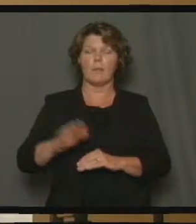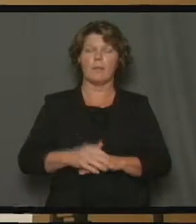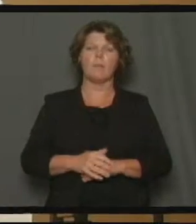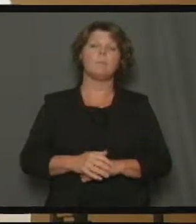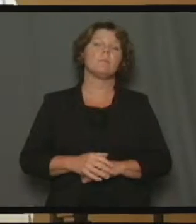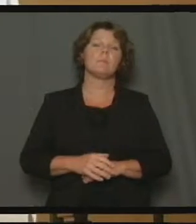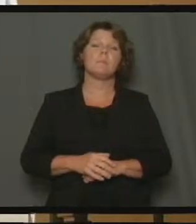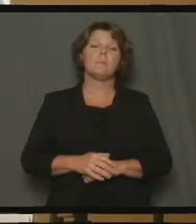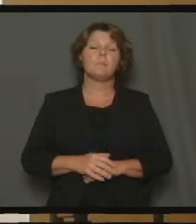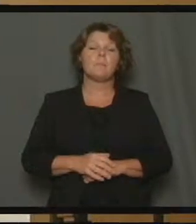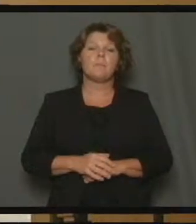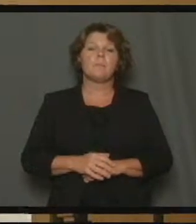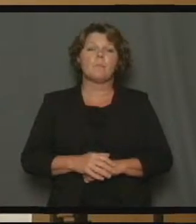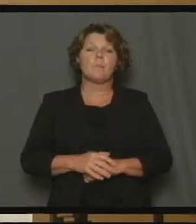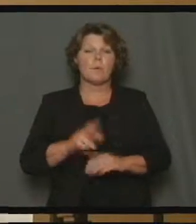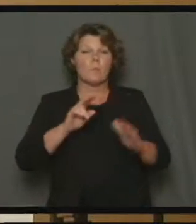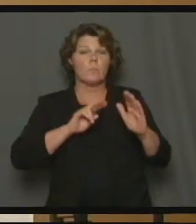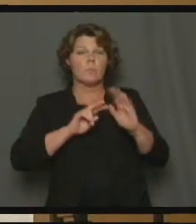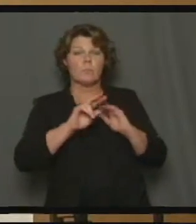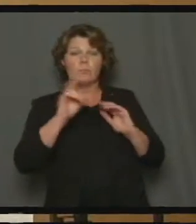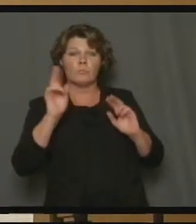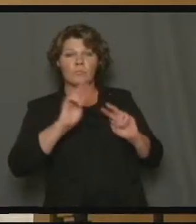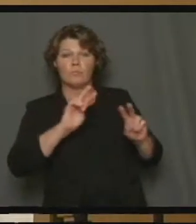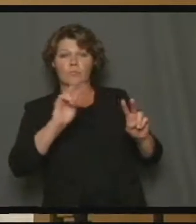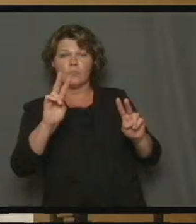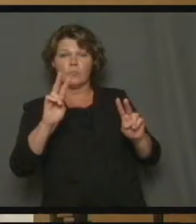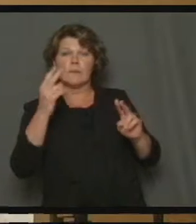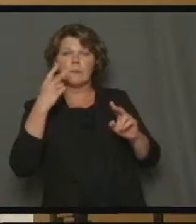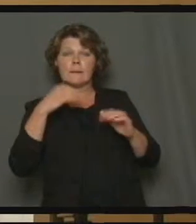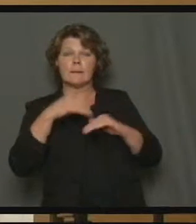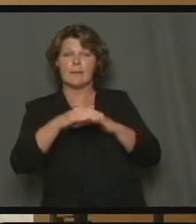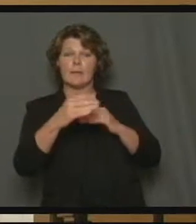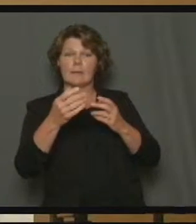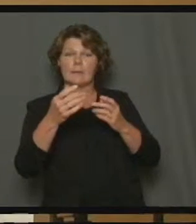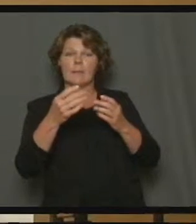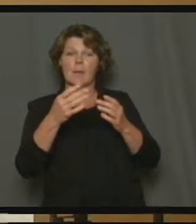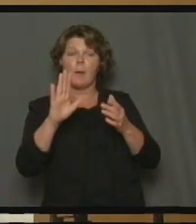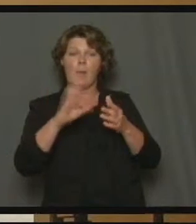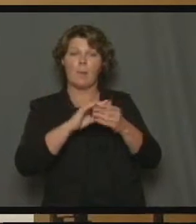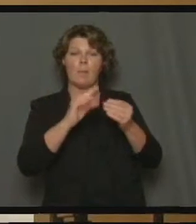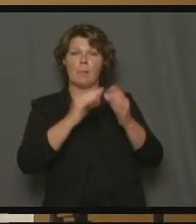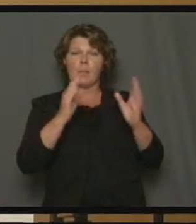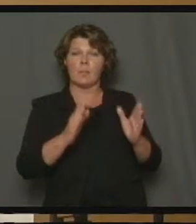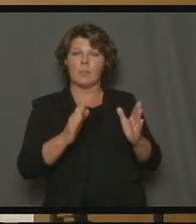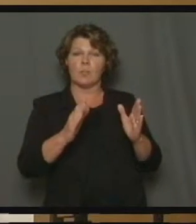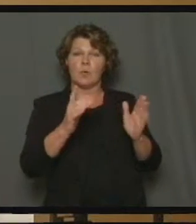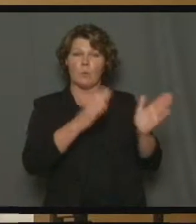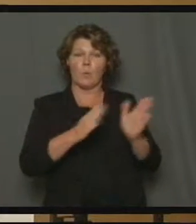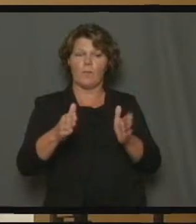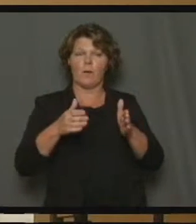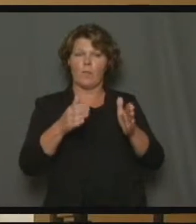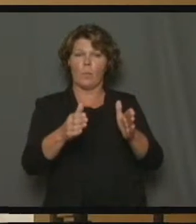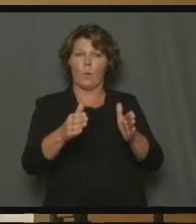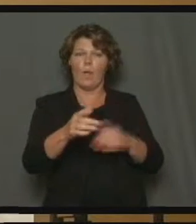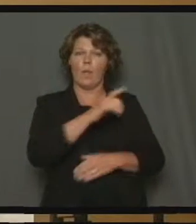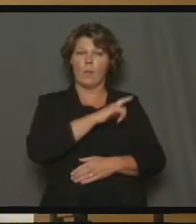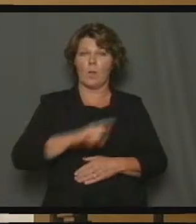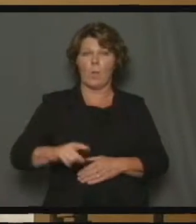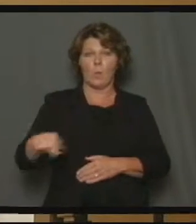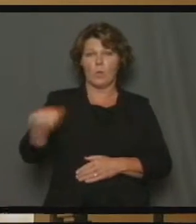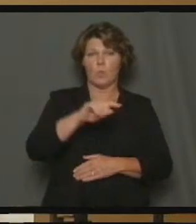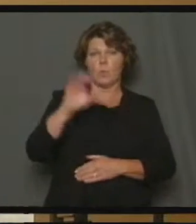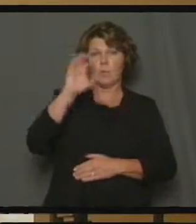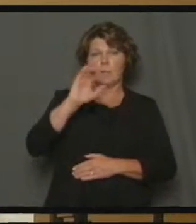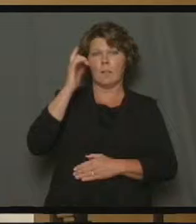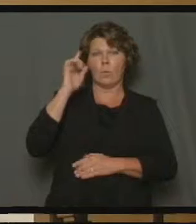Behold, I send my messenger, and he will prepare the way before me. And the Lord whom you seek will suddenly come to